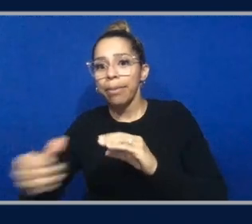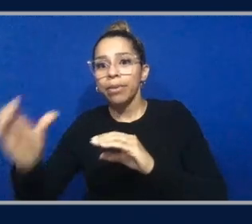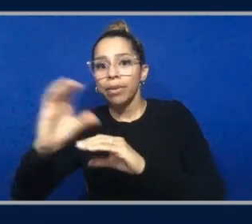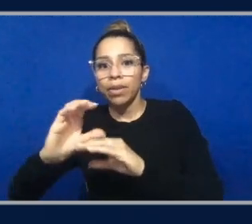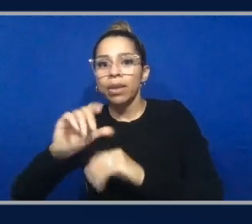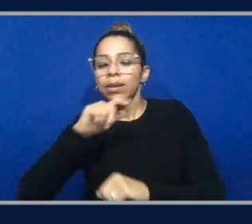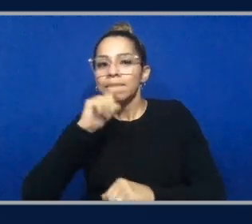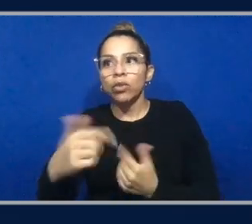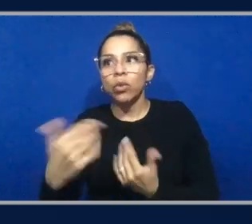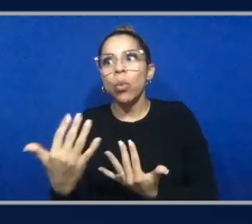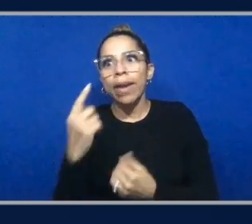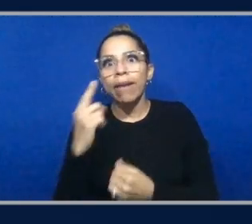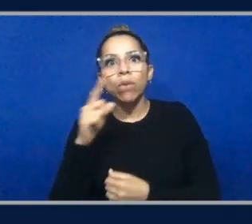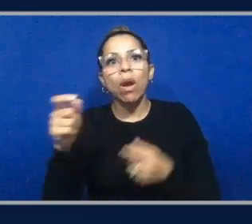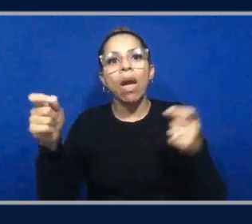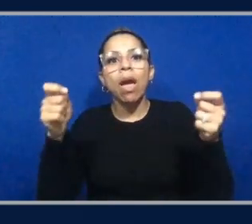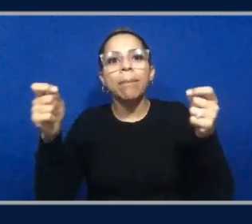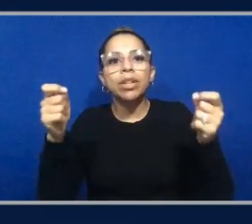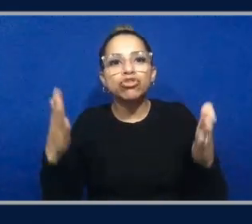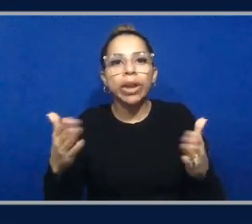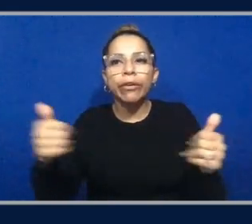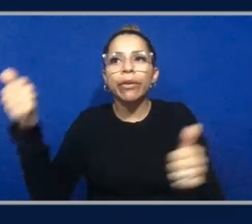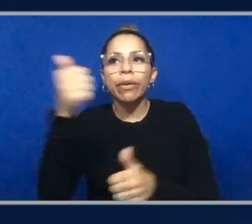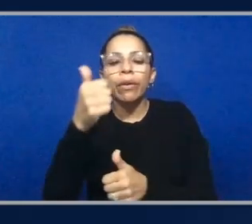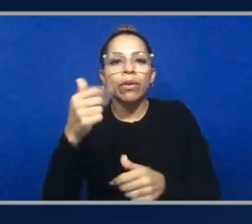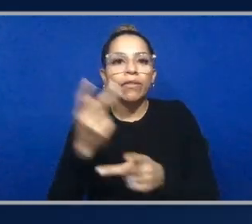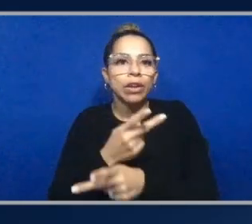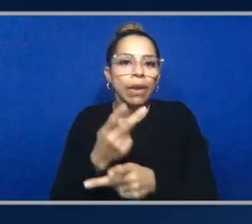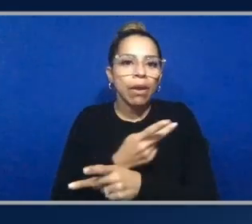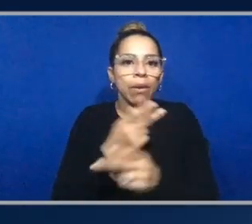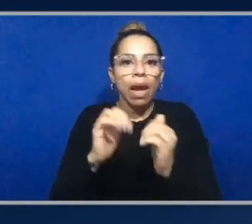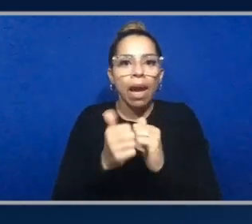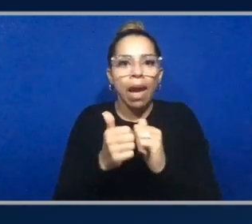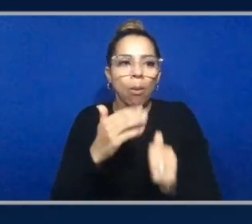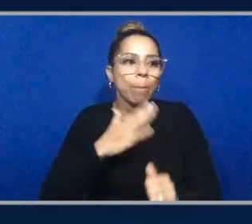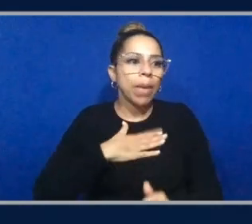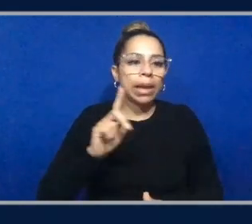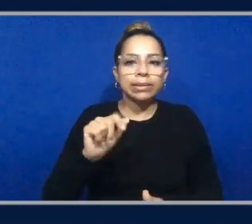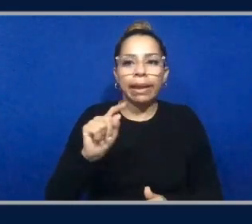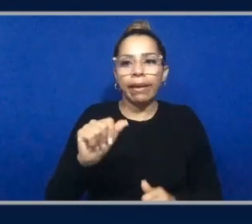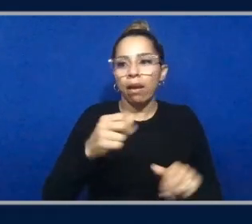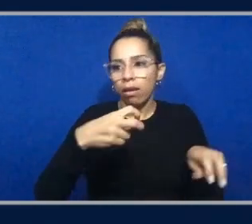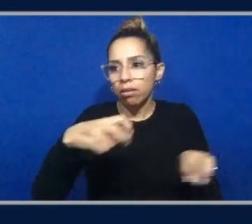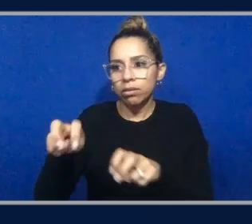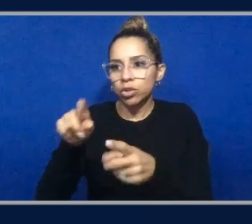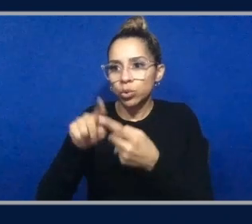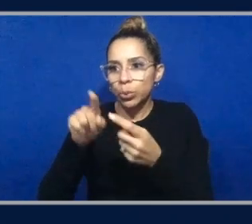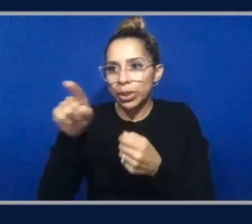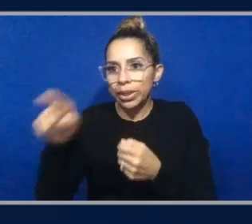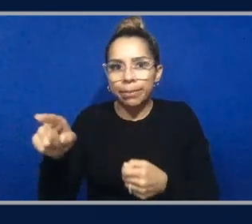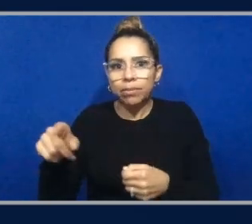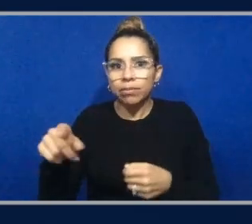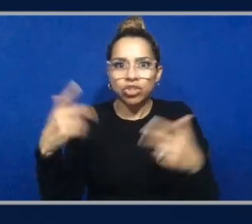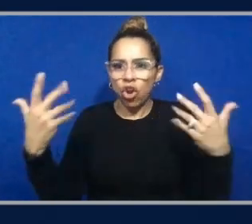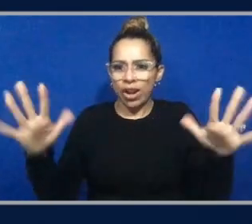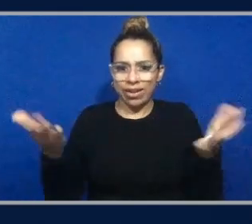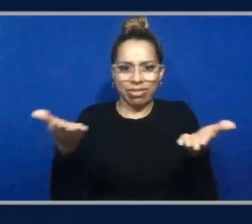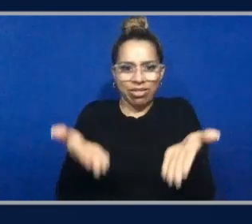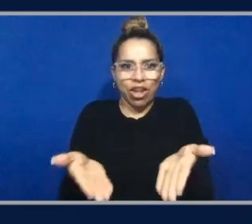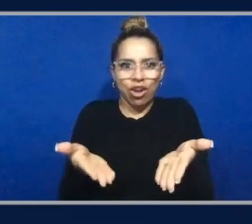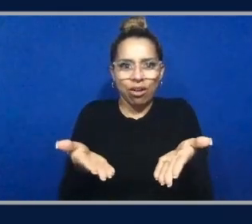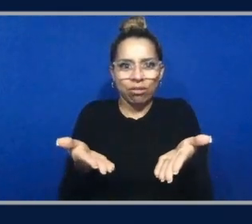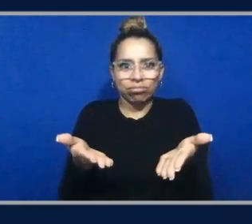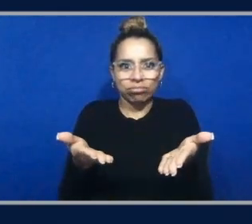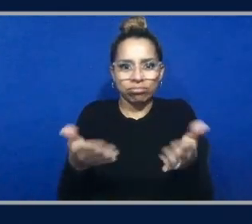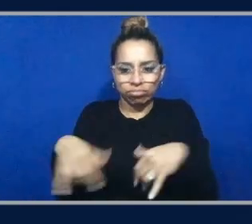some administrator to come in and figure out how my data reaches him. It's all just directly there because we're in the same project. So that's I think,